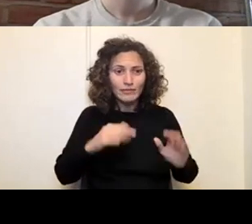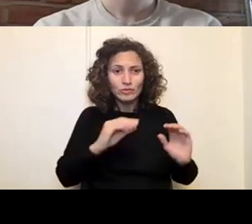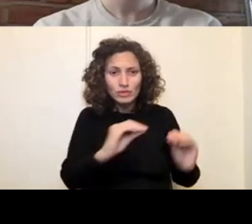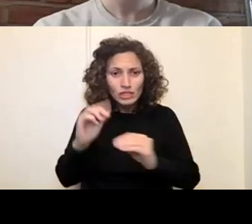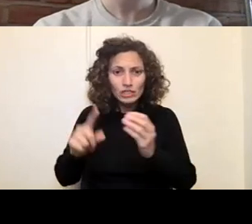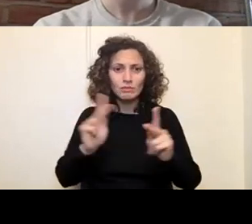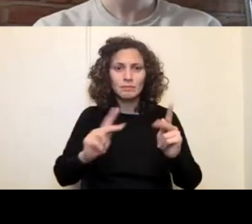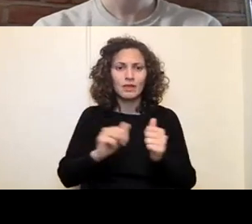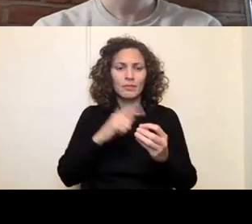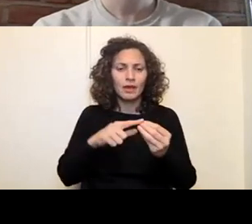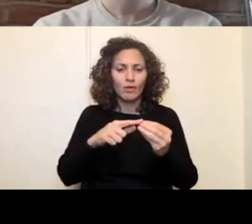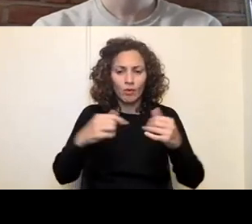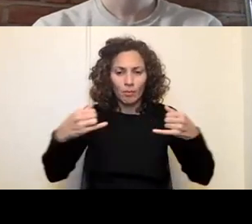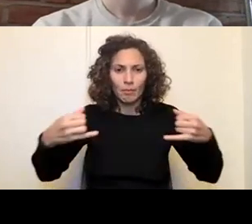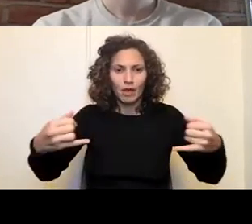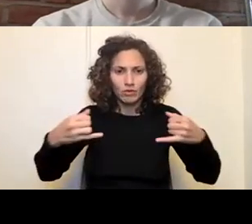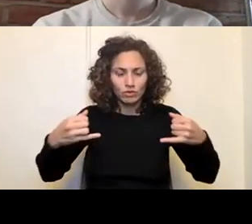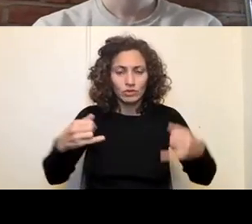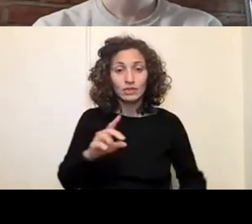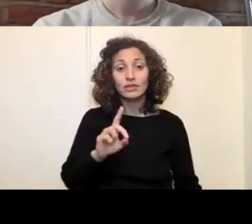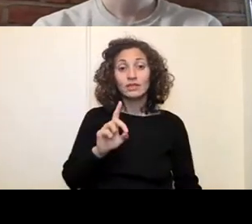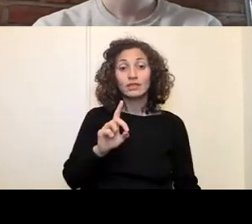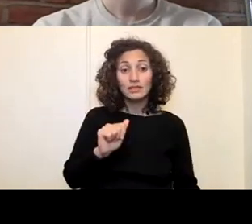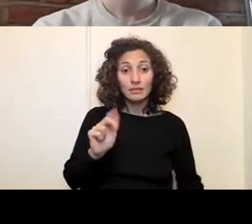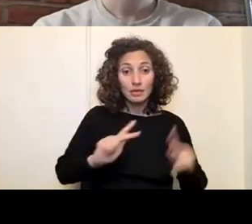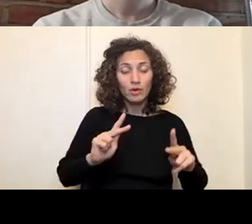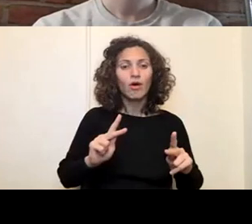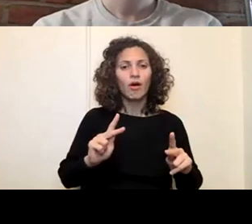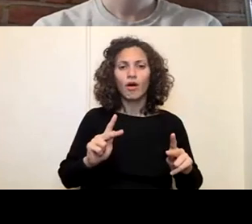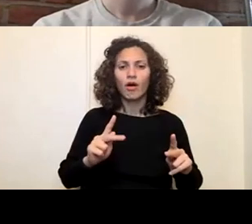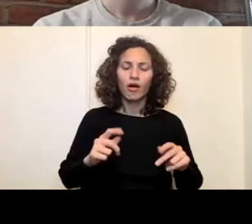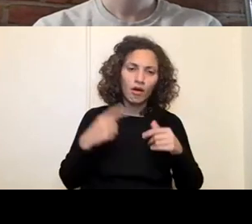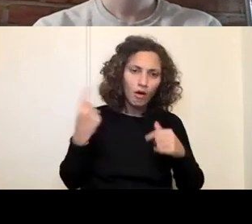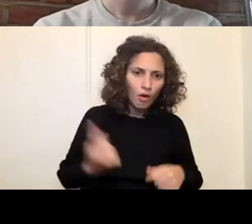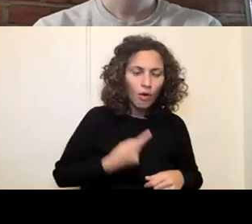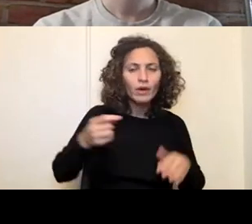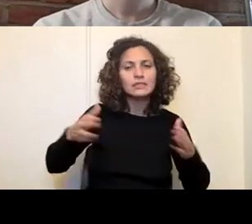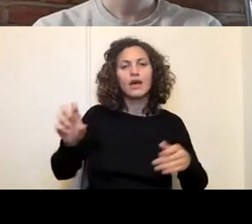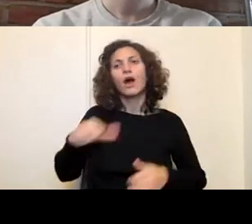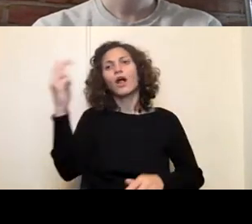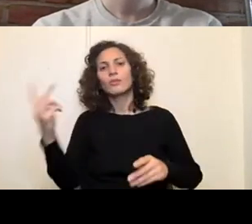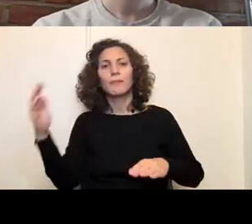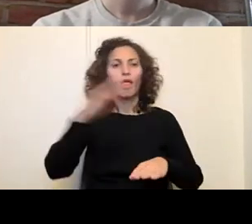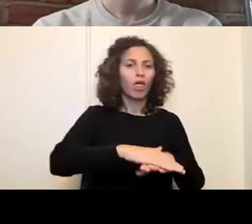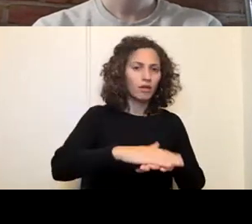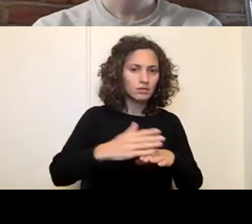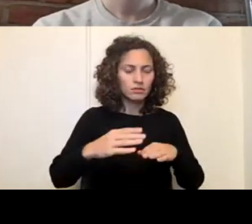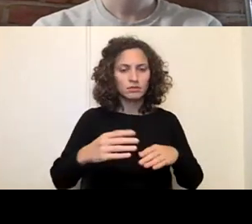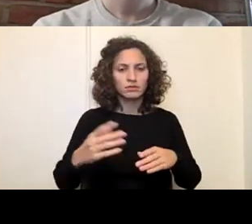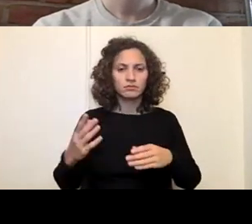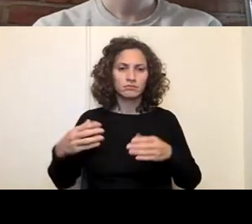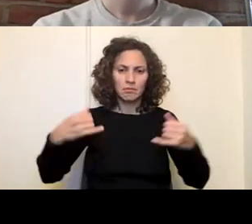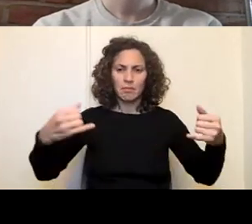are constantly letting the world cross their own personal boundaries just because of the way the world is set up and